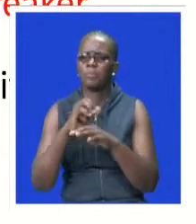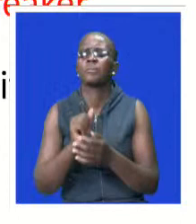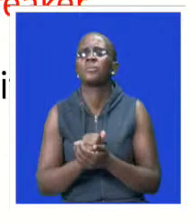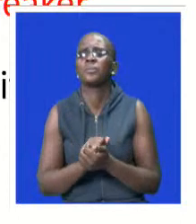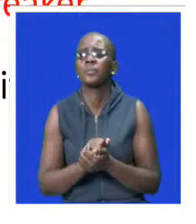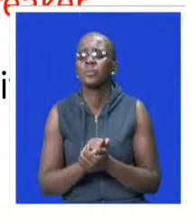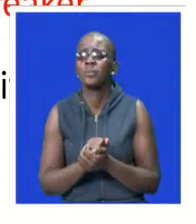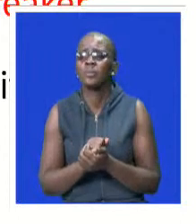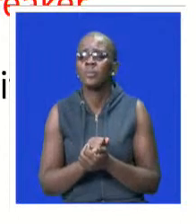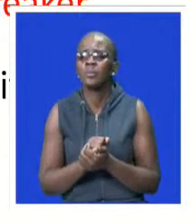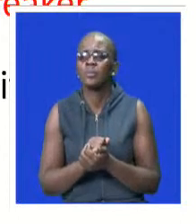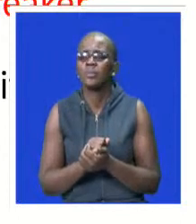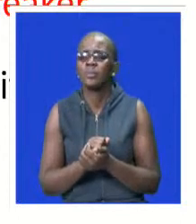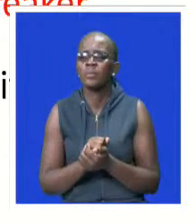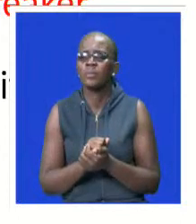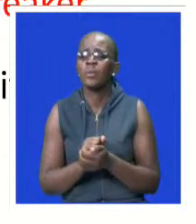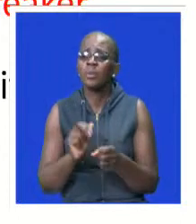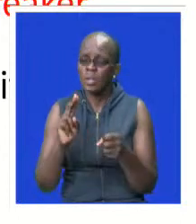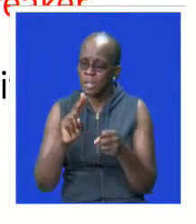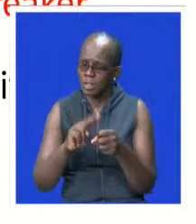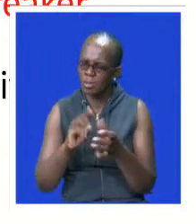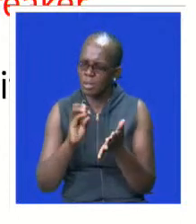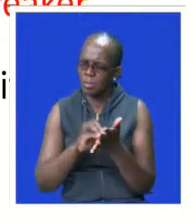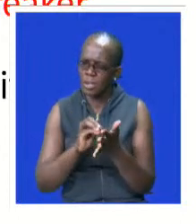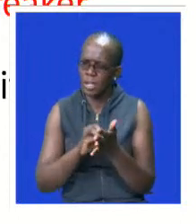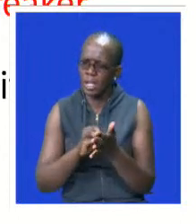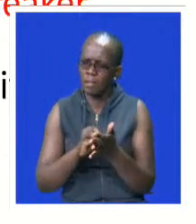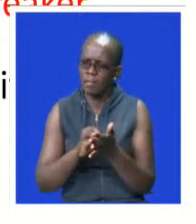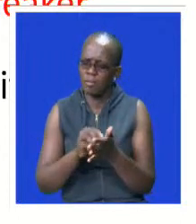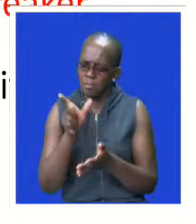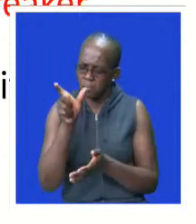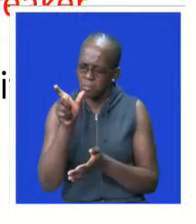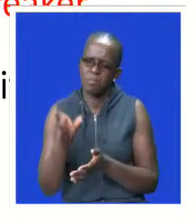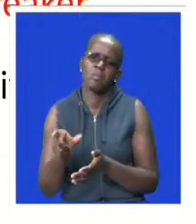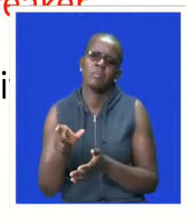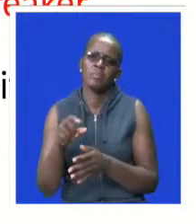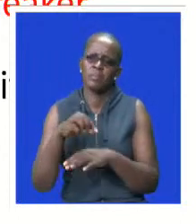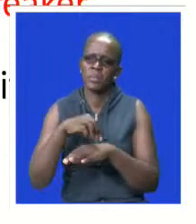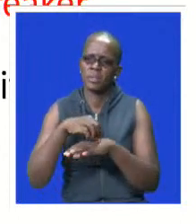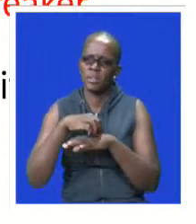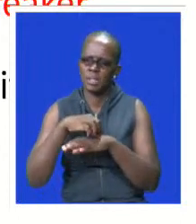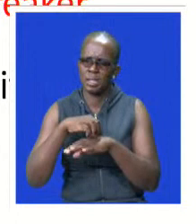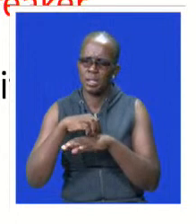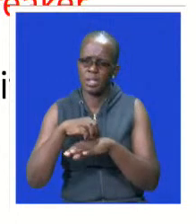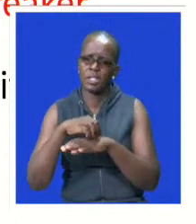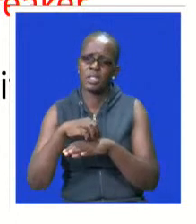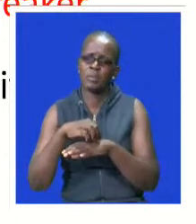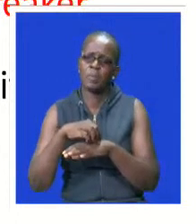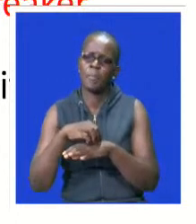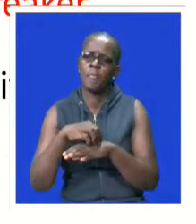personal relationship with your audience. The audience in this case would be the reader. Okay,